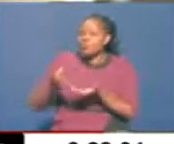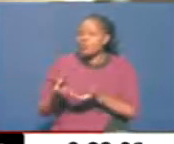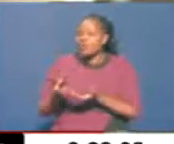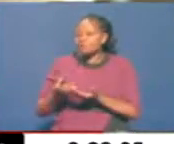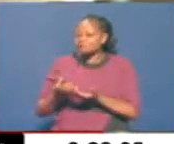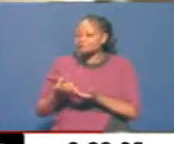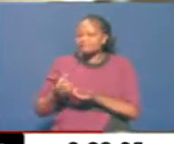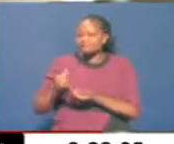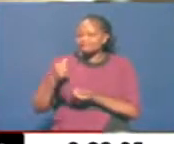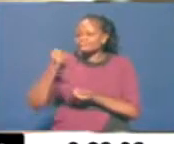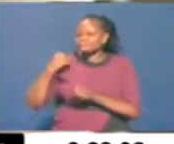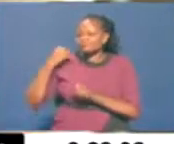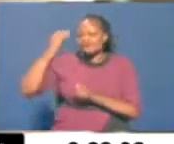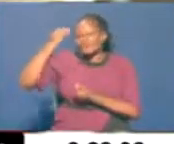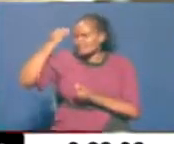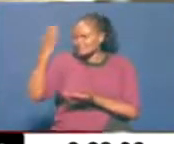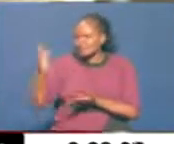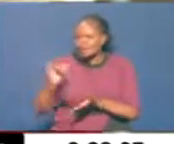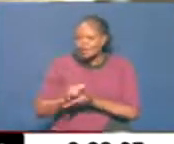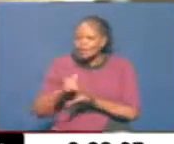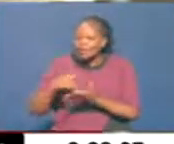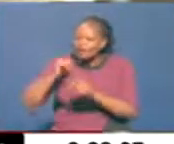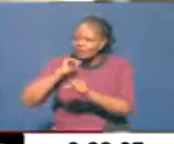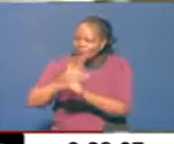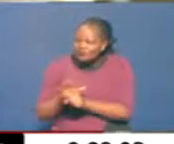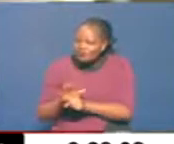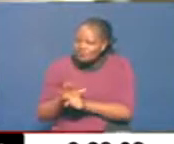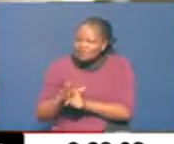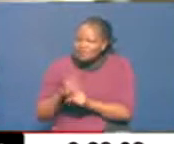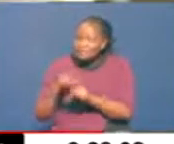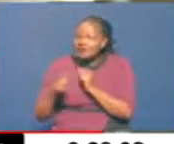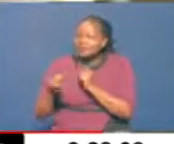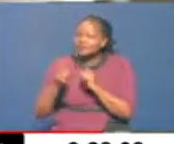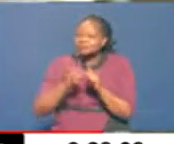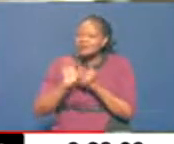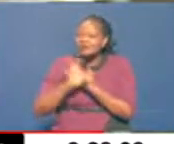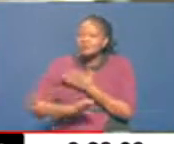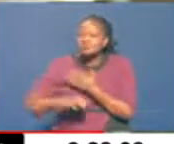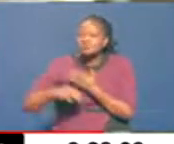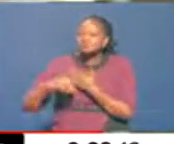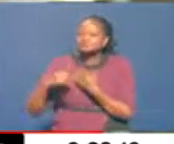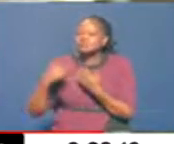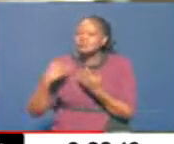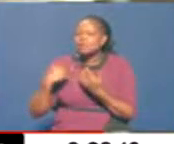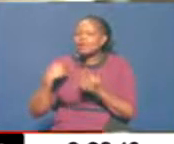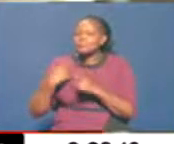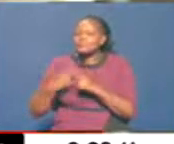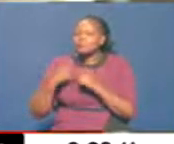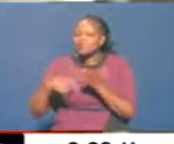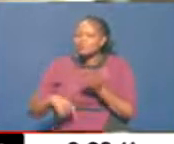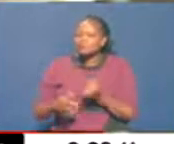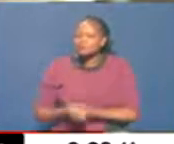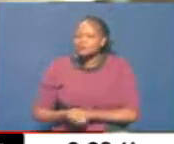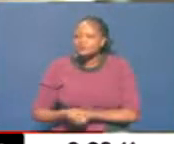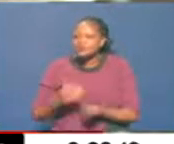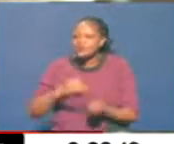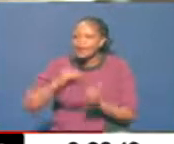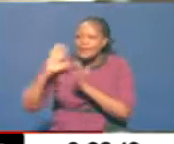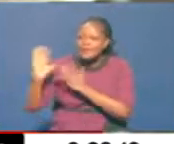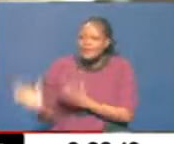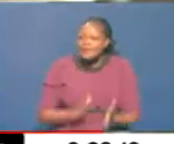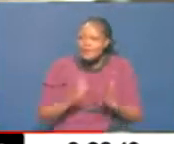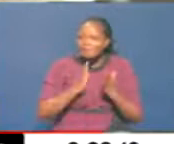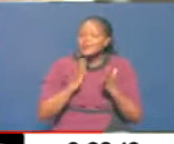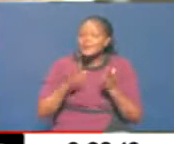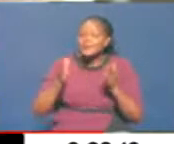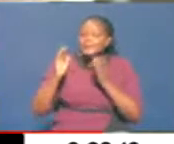coming. As a country, one good thing is that we always have what we call pandemic preparedness plans. Those are